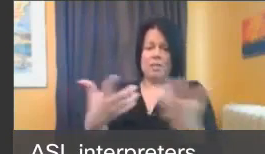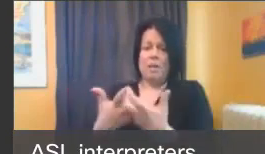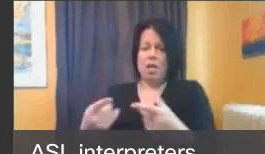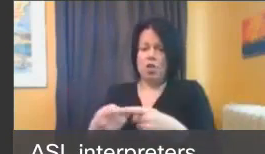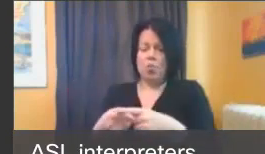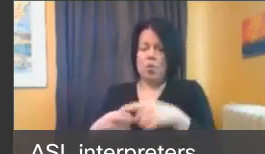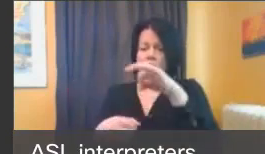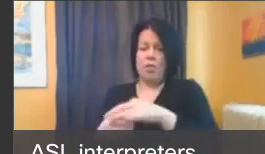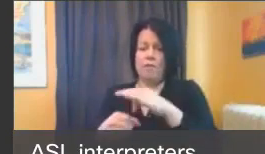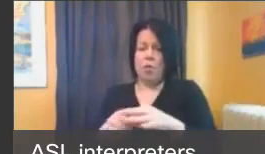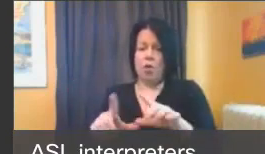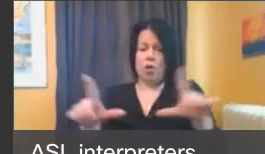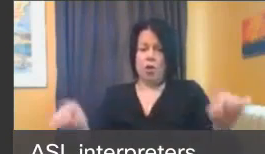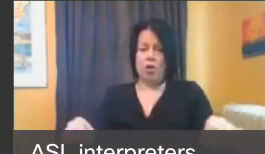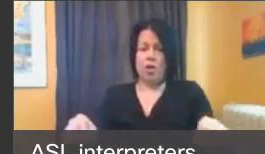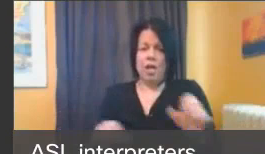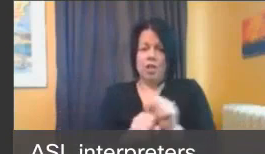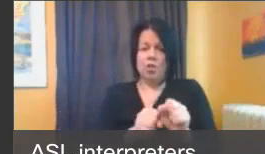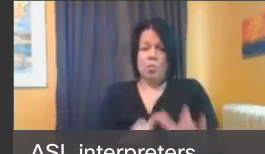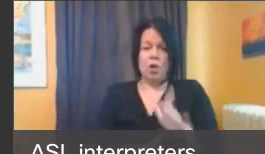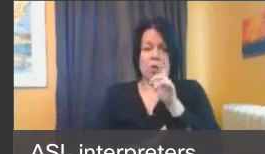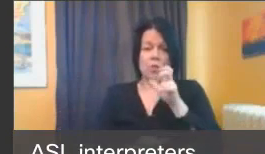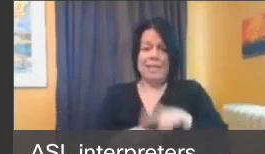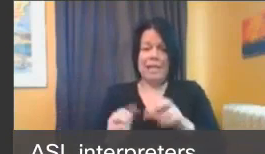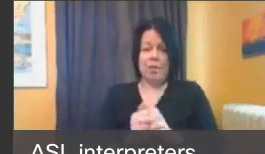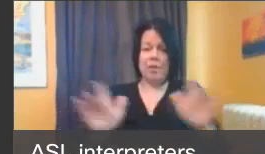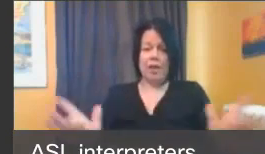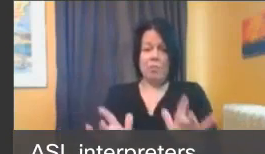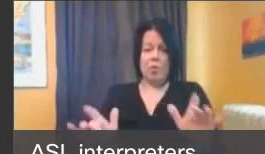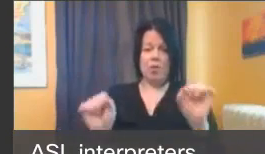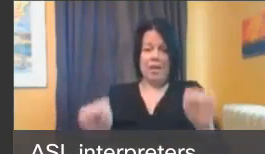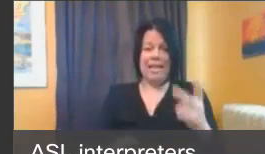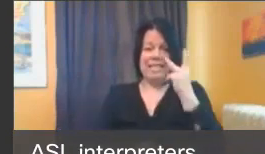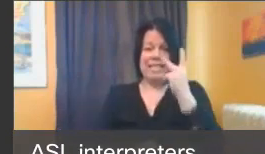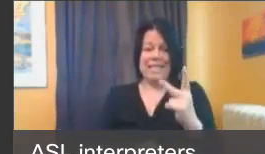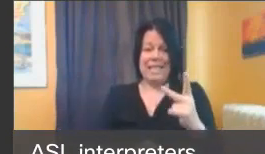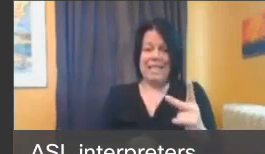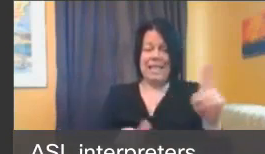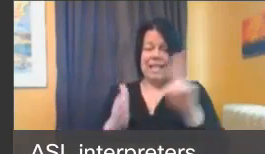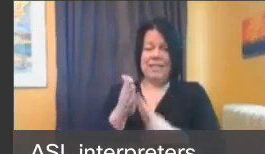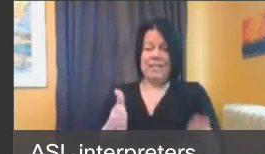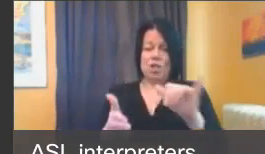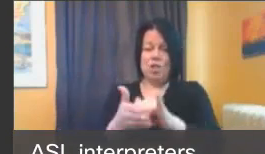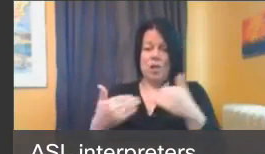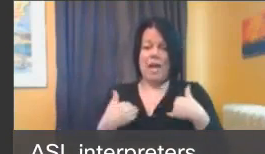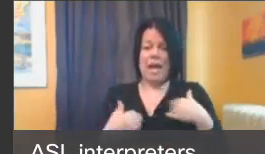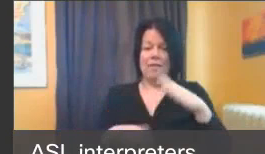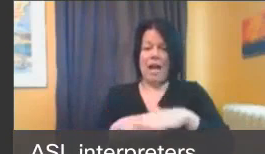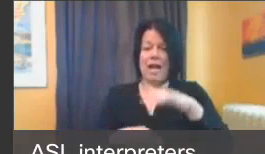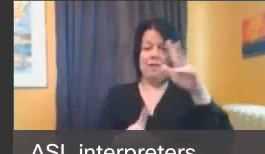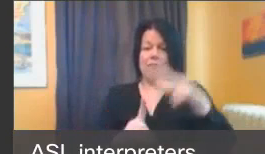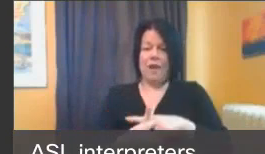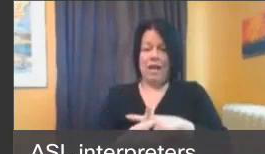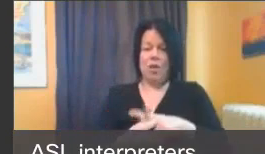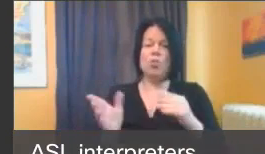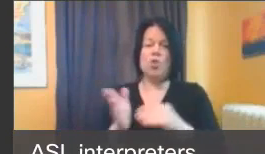and an employee who's sitting at a workstation with a computer can then see the signature that we have on file, which is most often